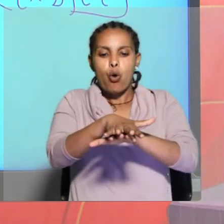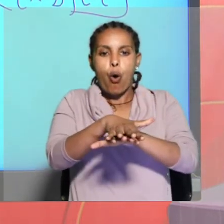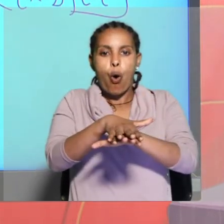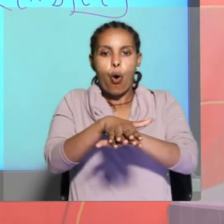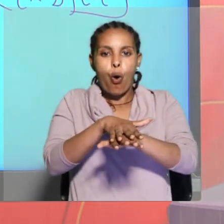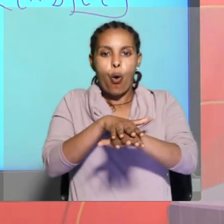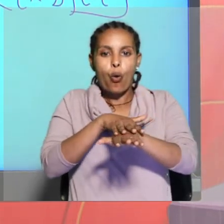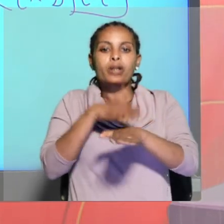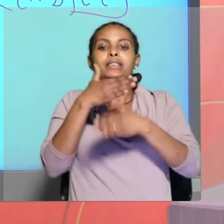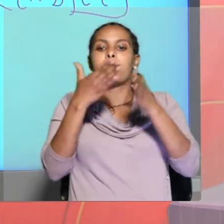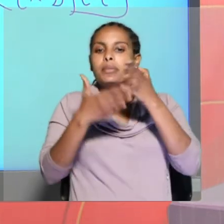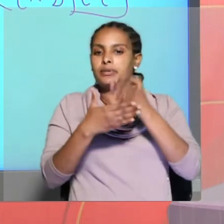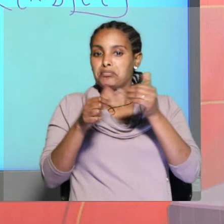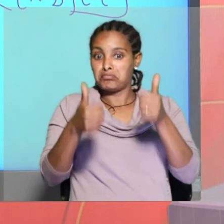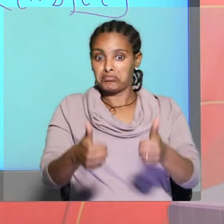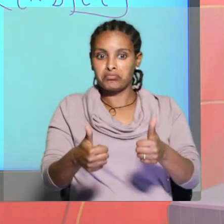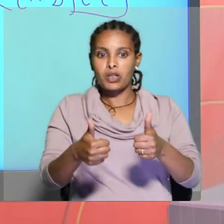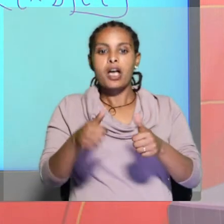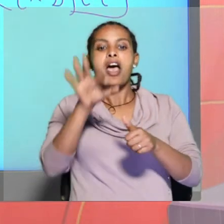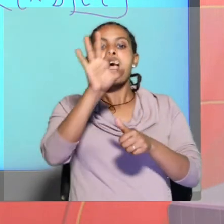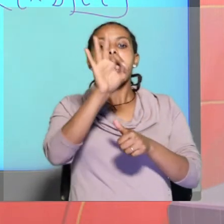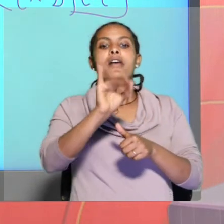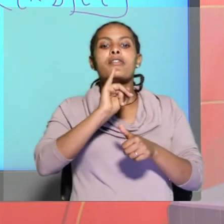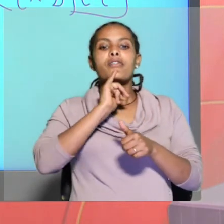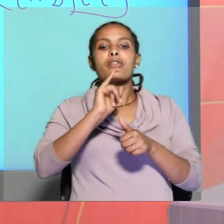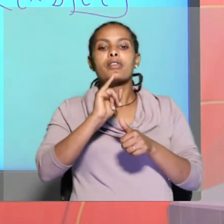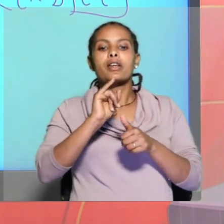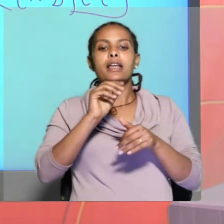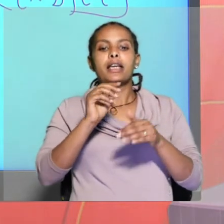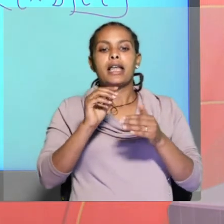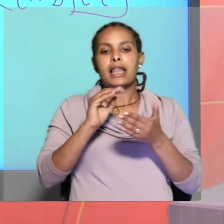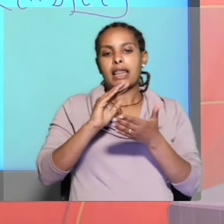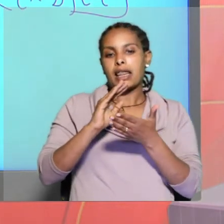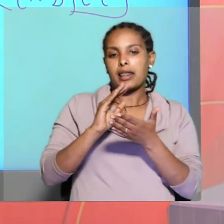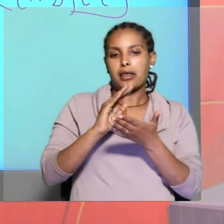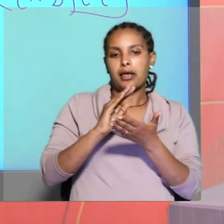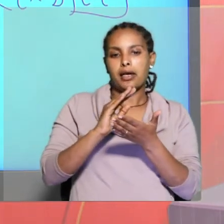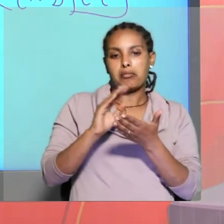step. F is the intermediate.